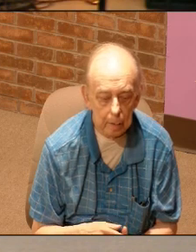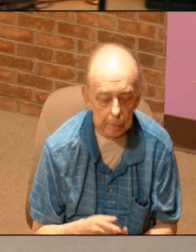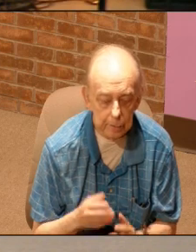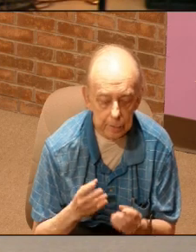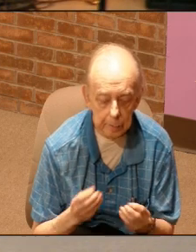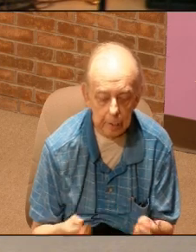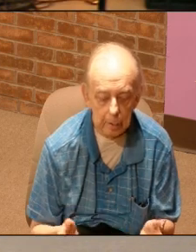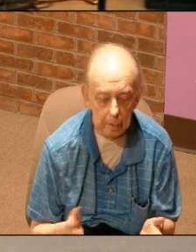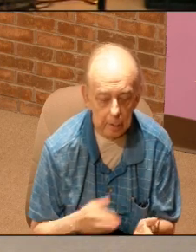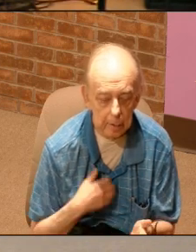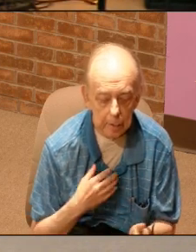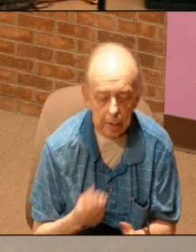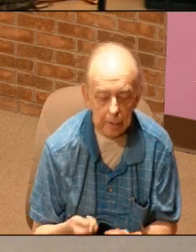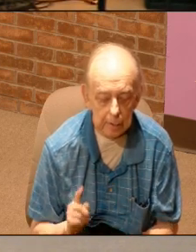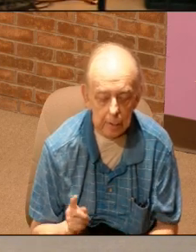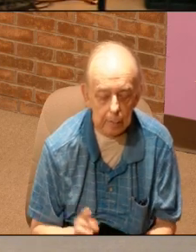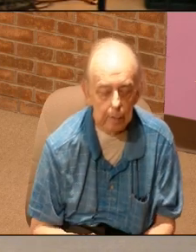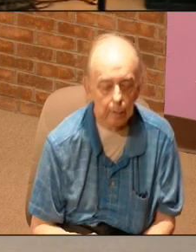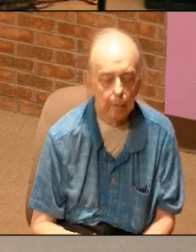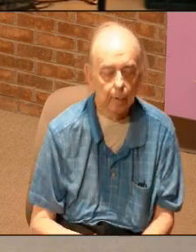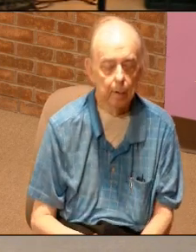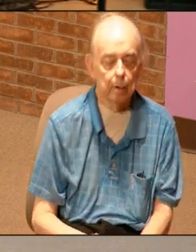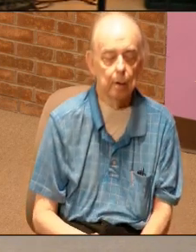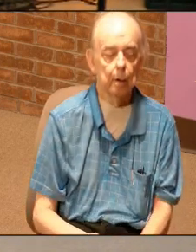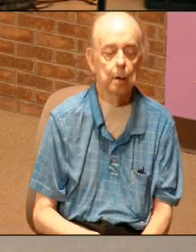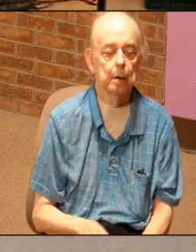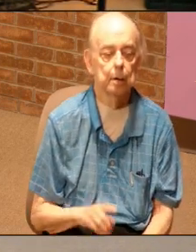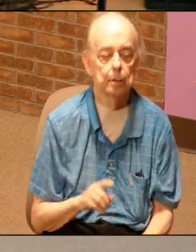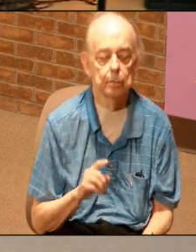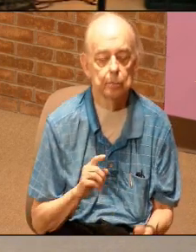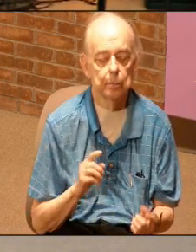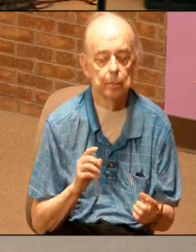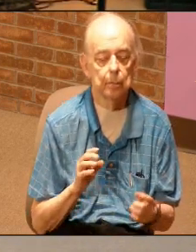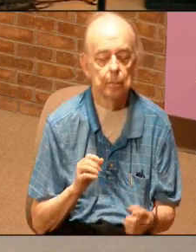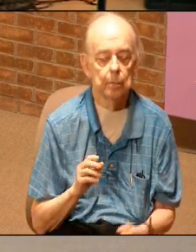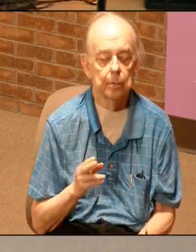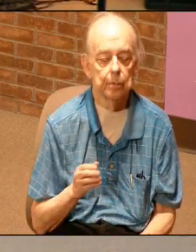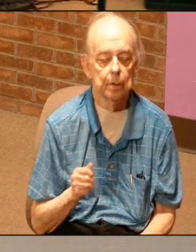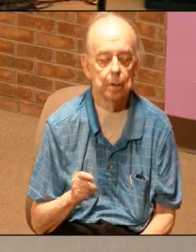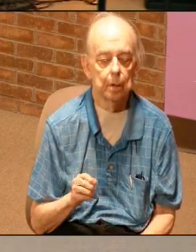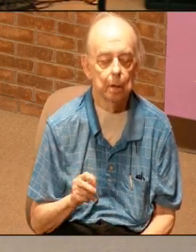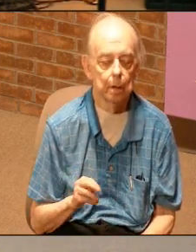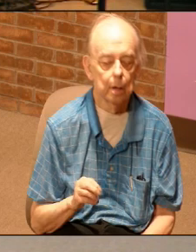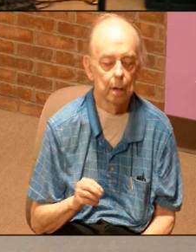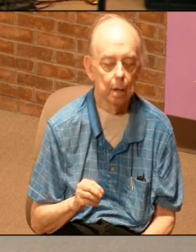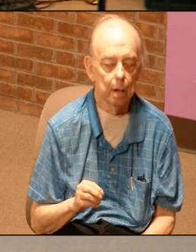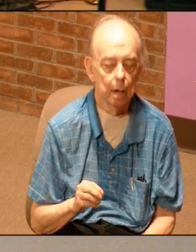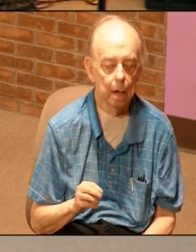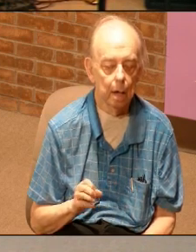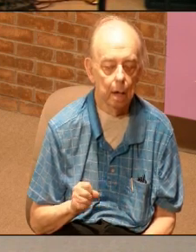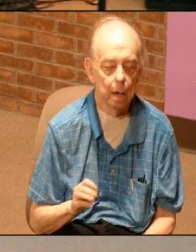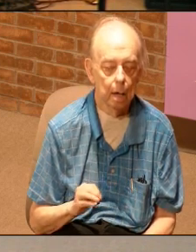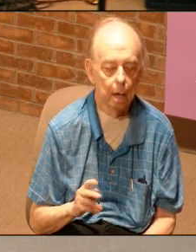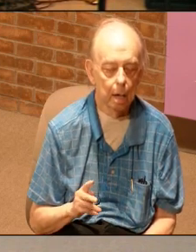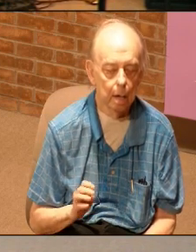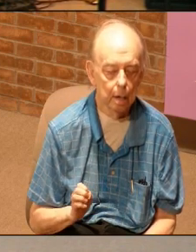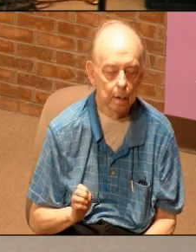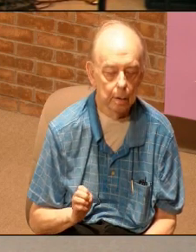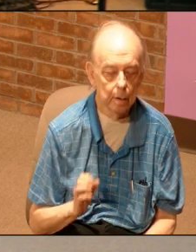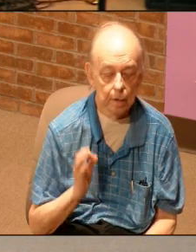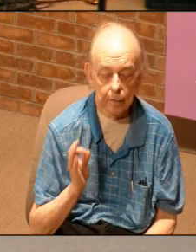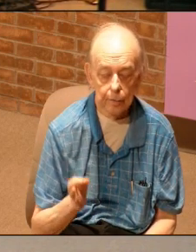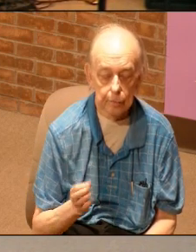down and she would have another one. And she was just a chain smoker. But eventually my mom had to quit.